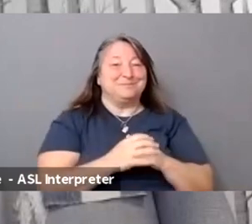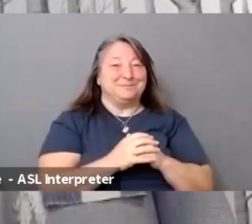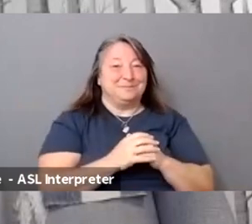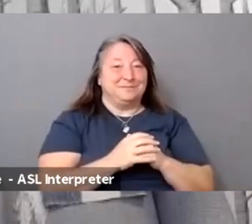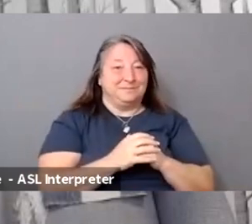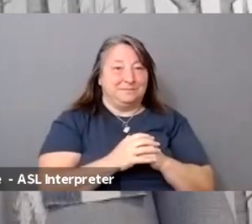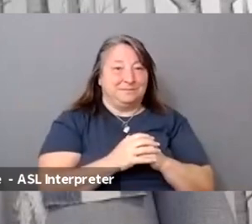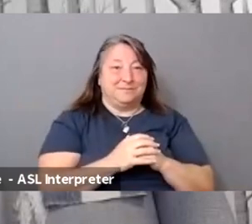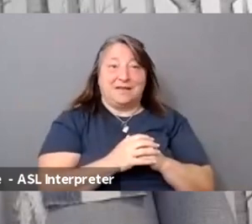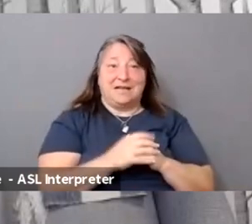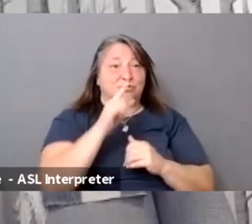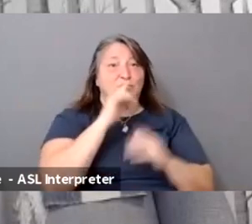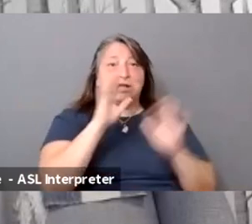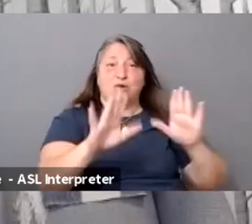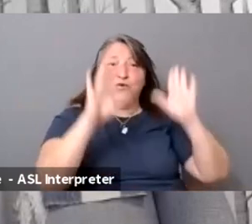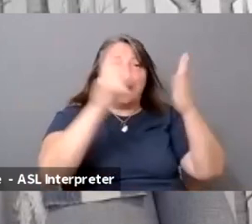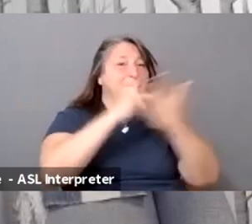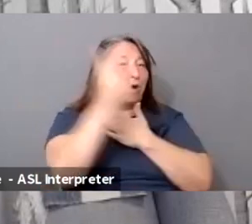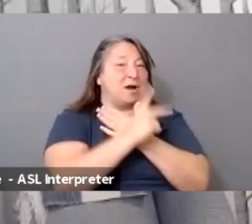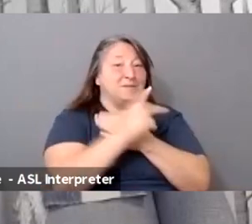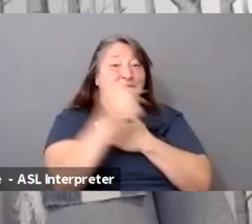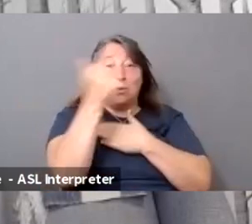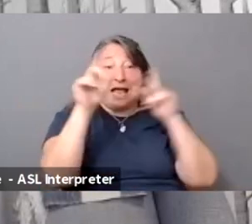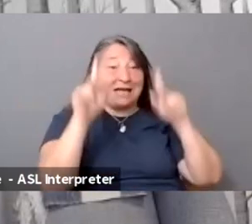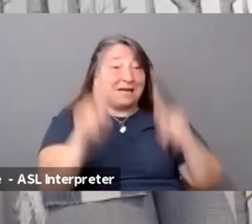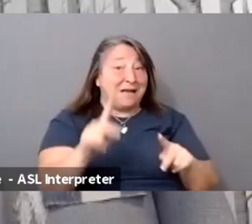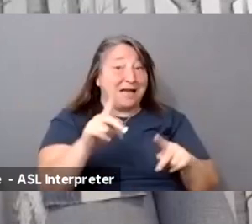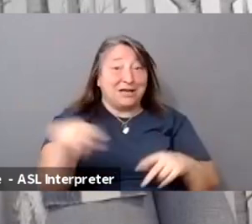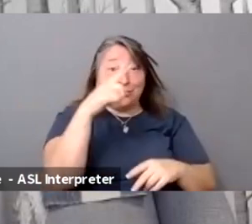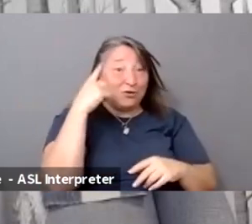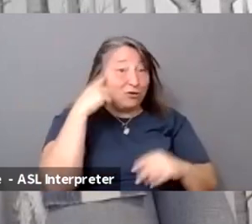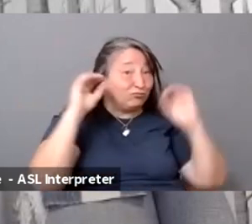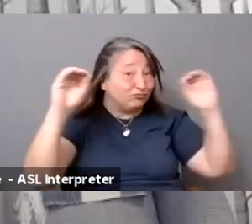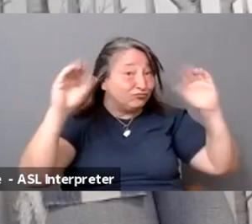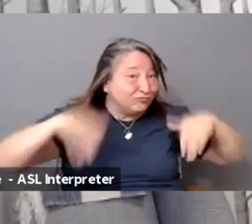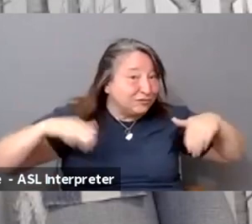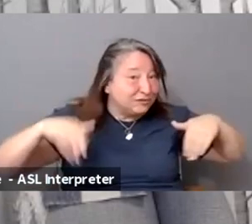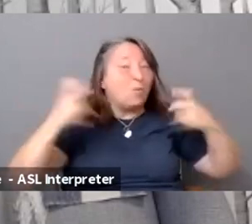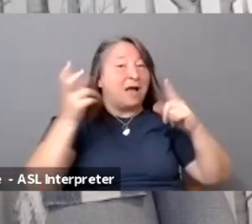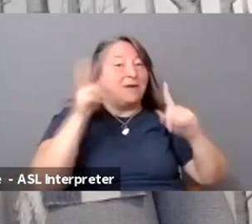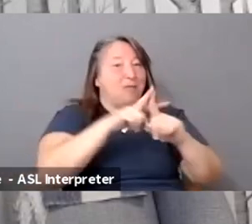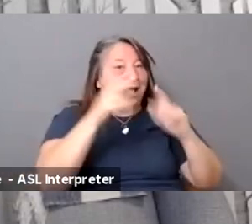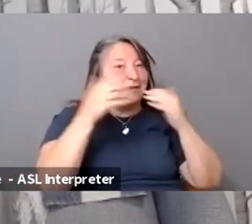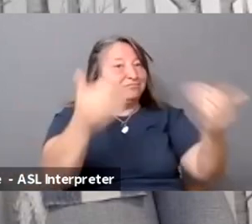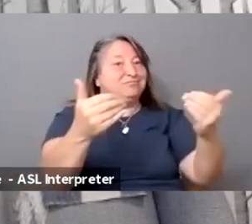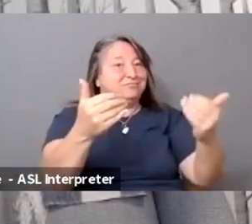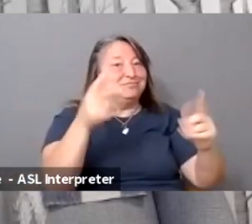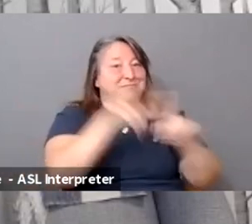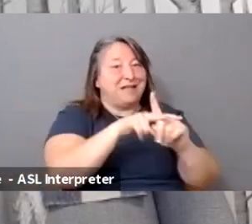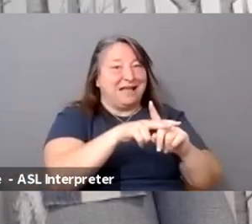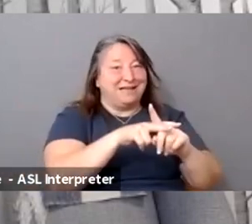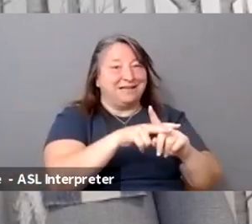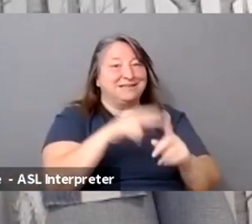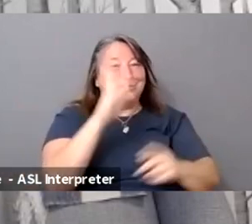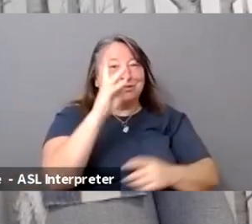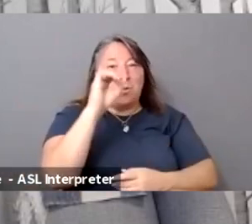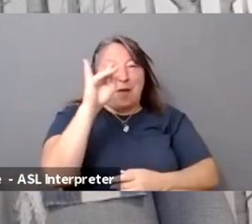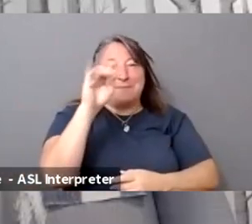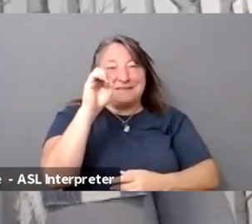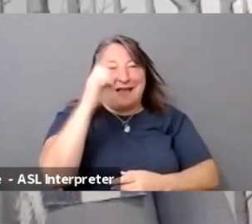it's a great program. So for anyone that hasn't heard of it and wants to apply, they definitely should. There is a website dedicated to